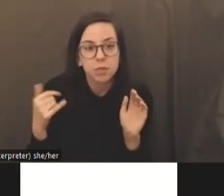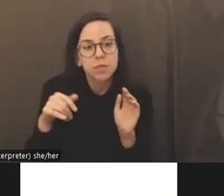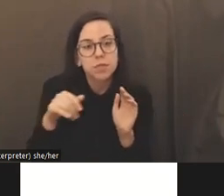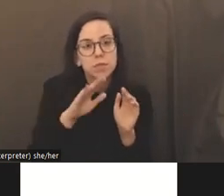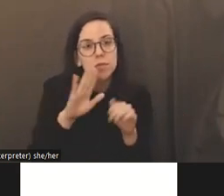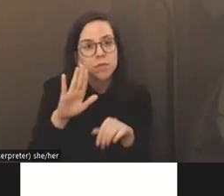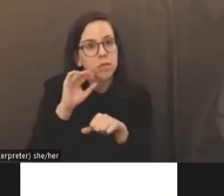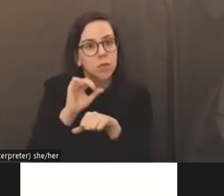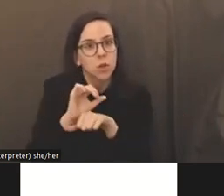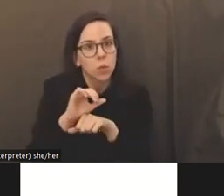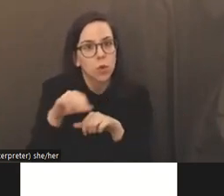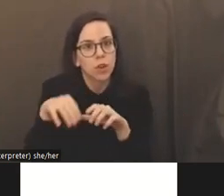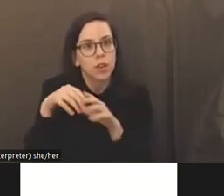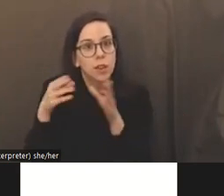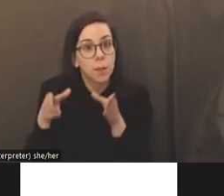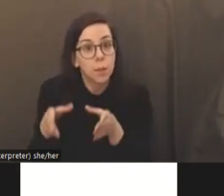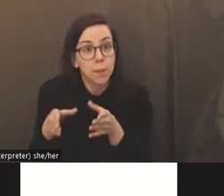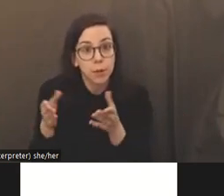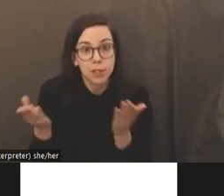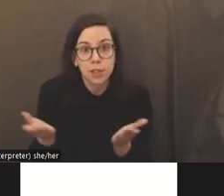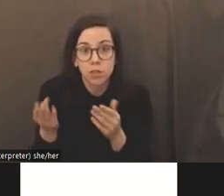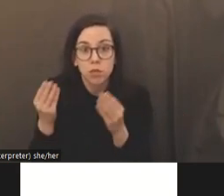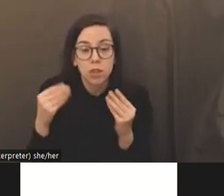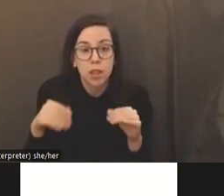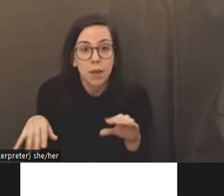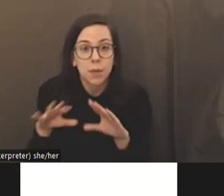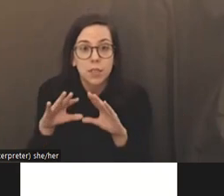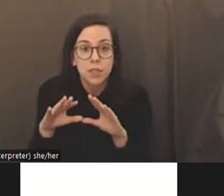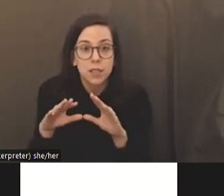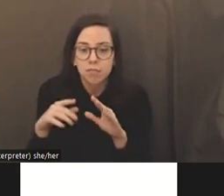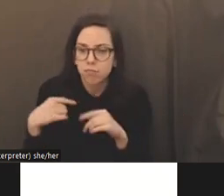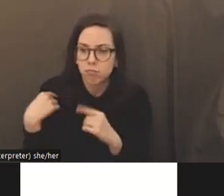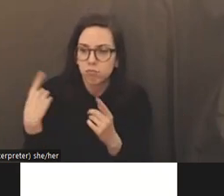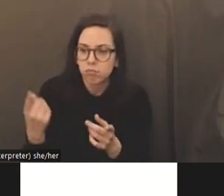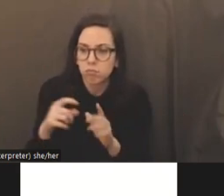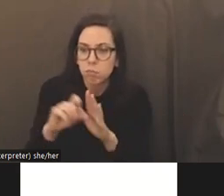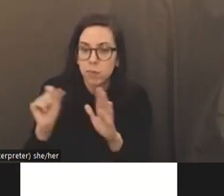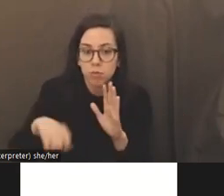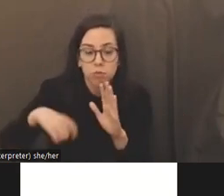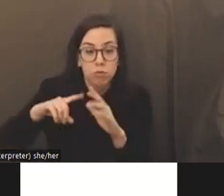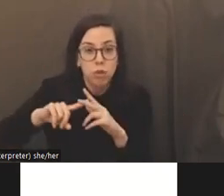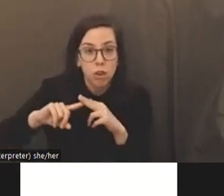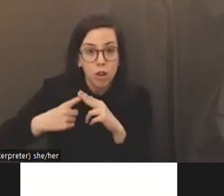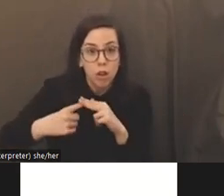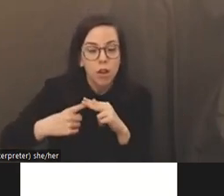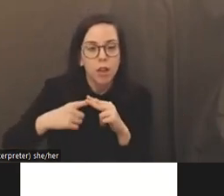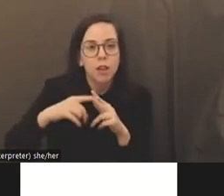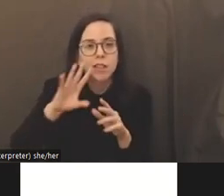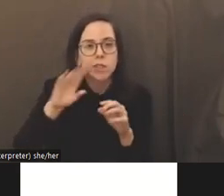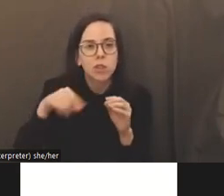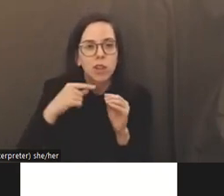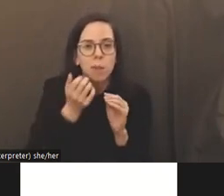all doing in person on campus since the beginning of the semester has been dealing with